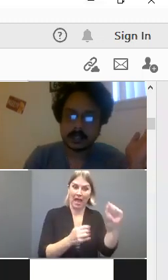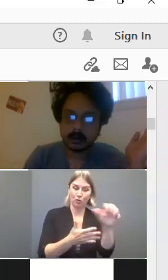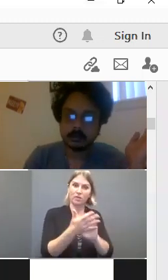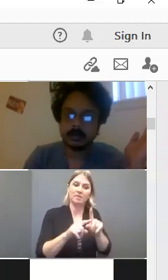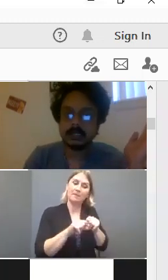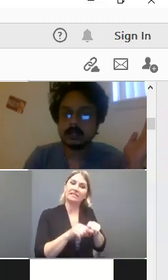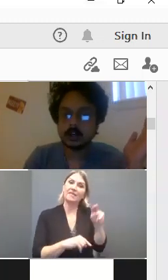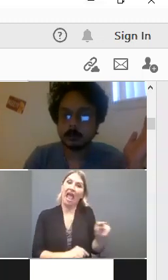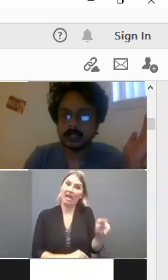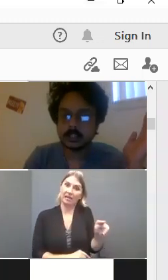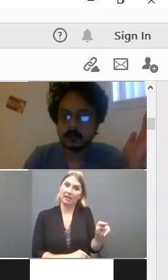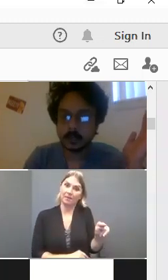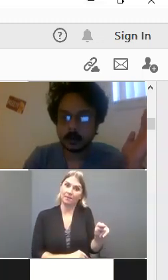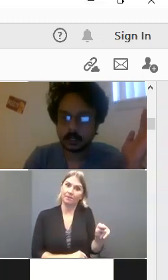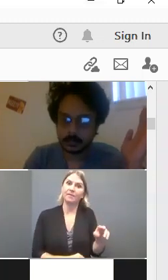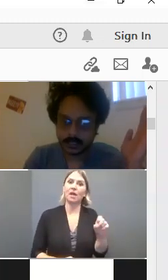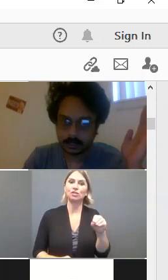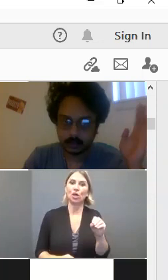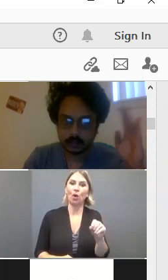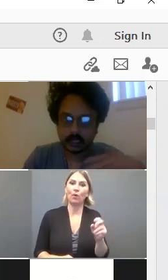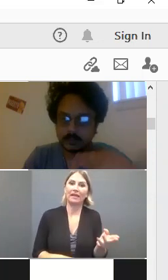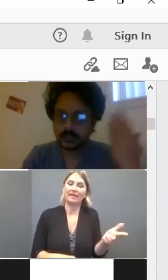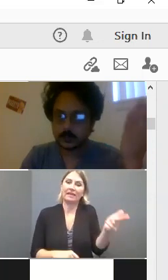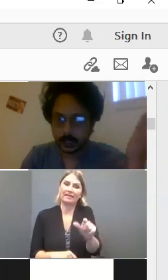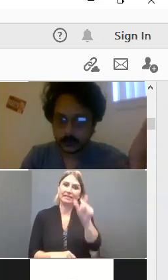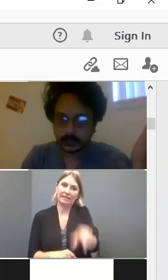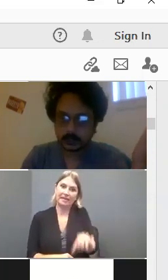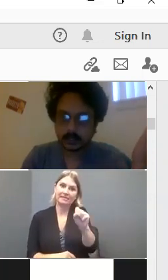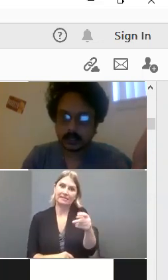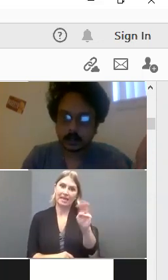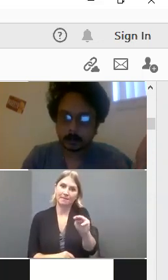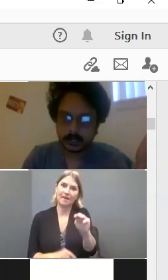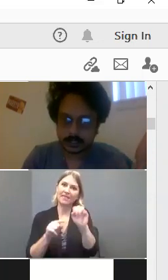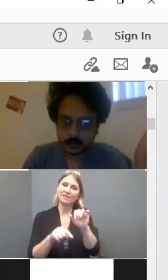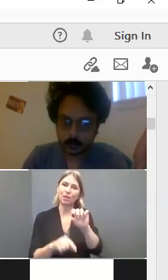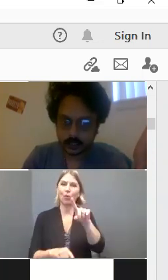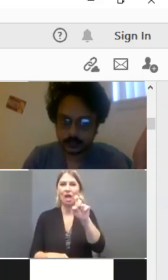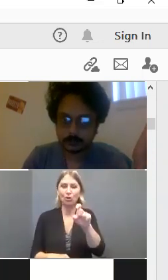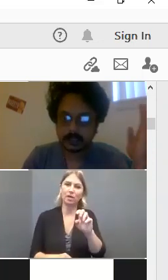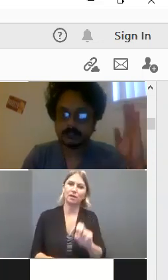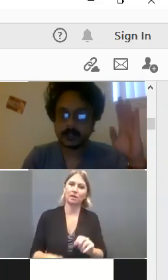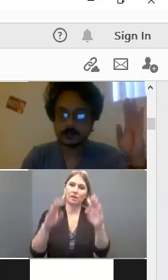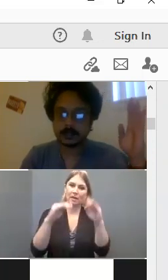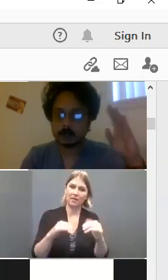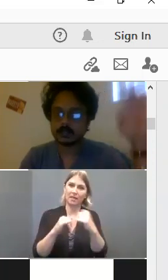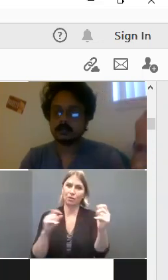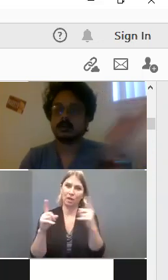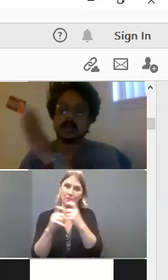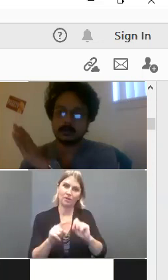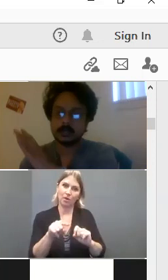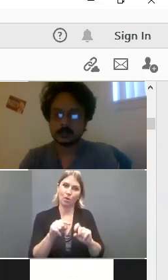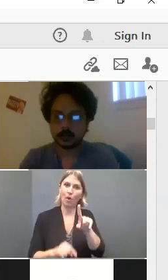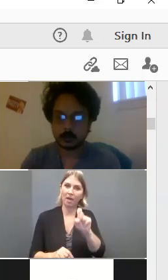if n is 10, the linear complexity of that algorithm is 10. If n is 100, the linear complexity is 100. If n is